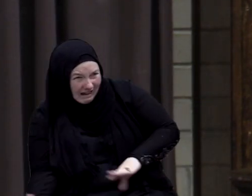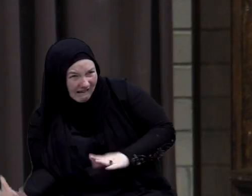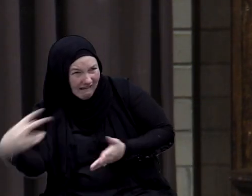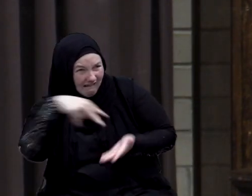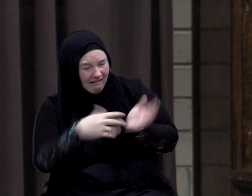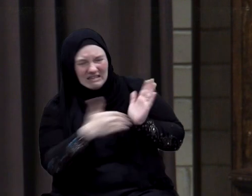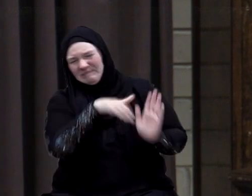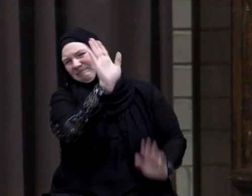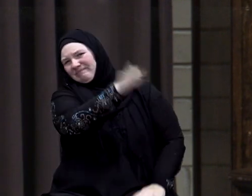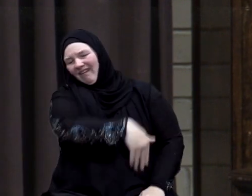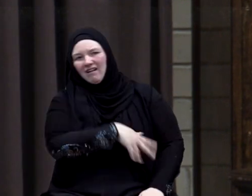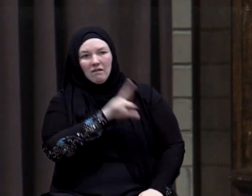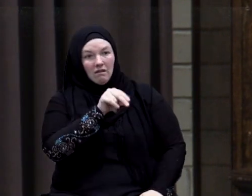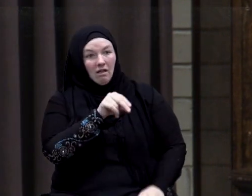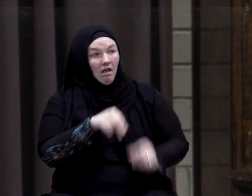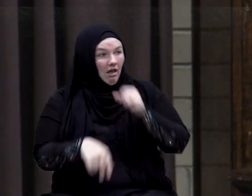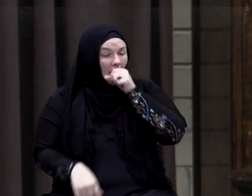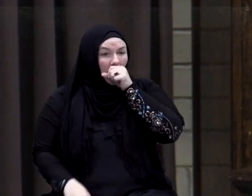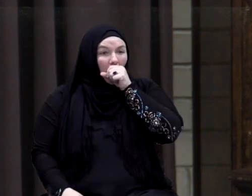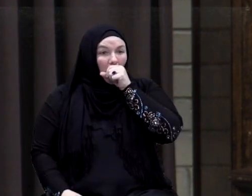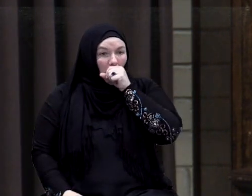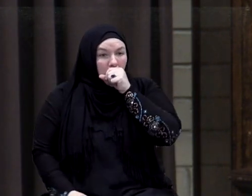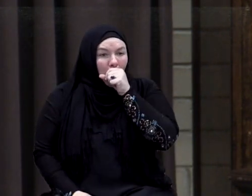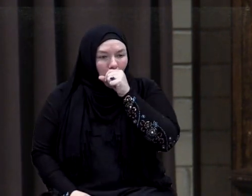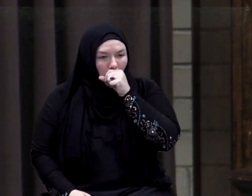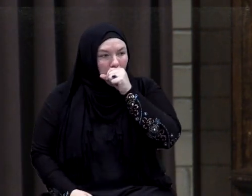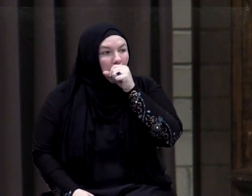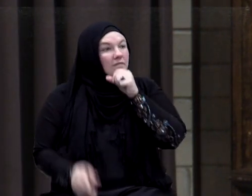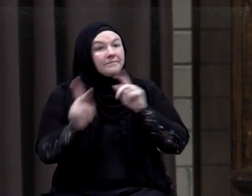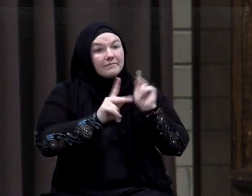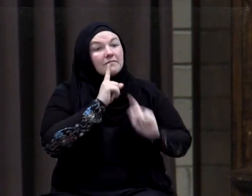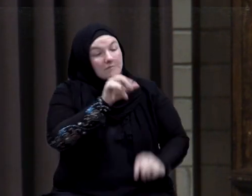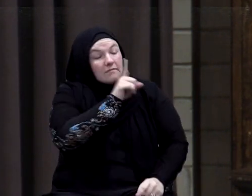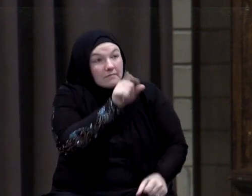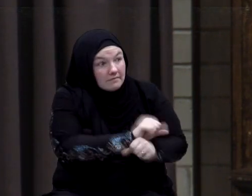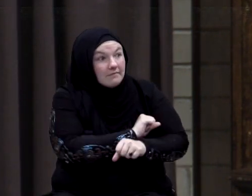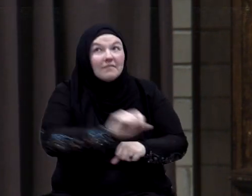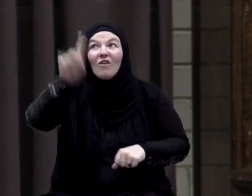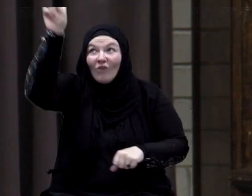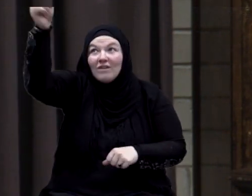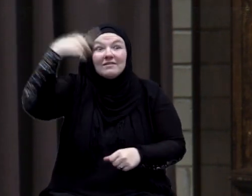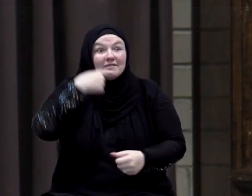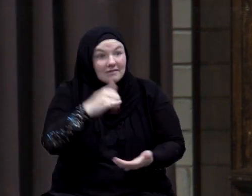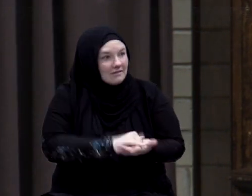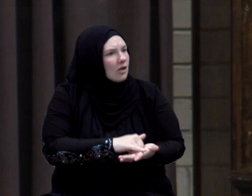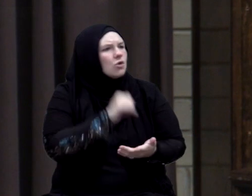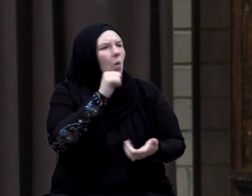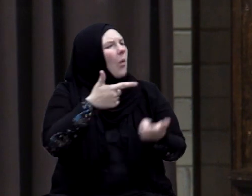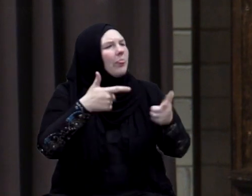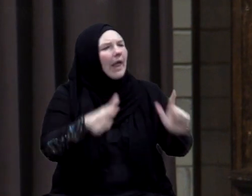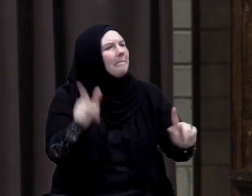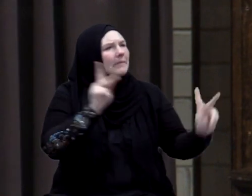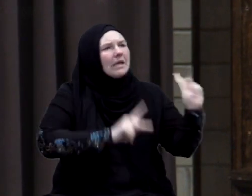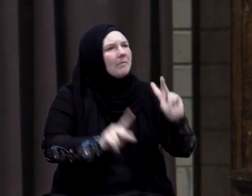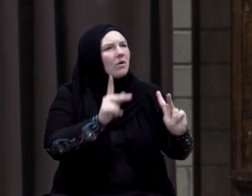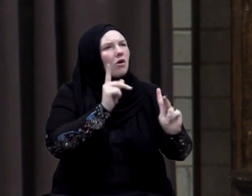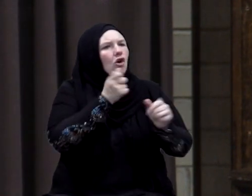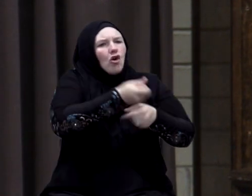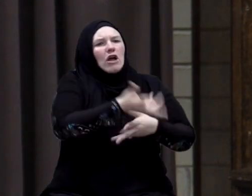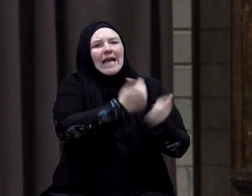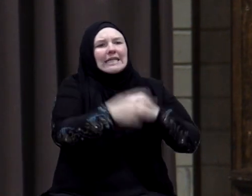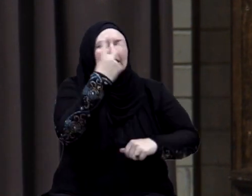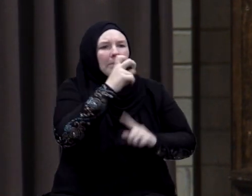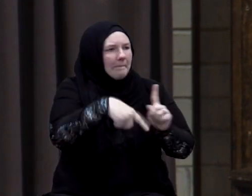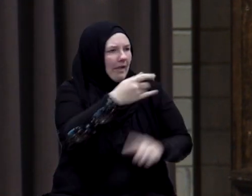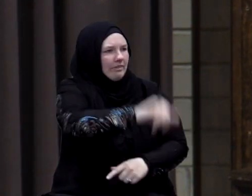Muhammad, yes, by Allah, you will be resurrected. Don't let them have any doubt